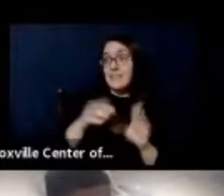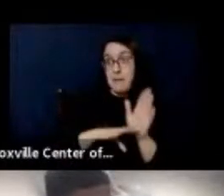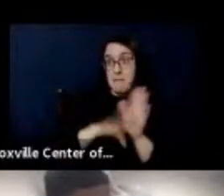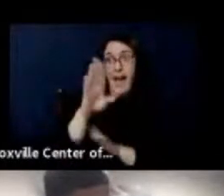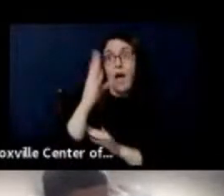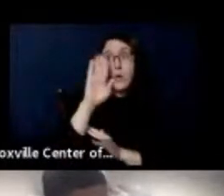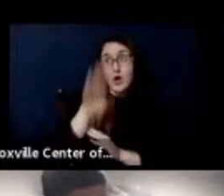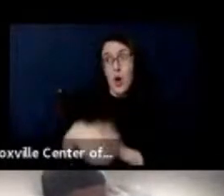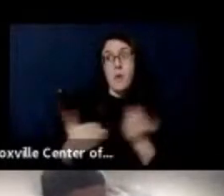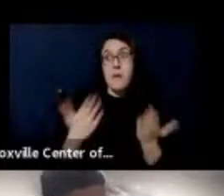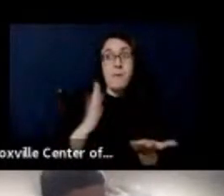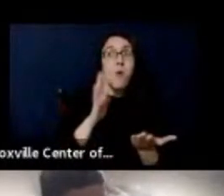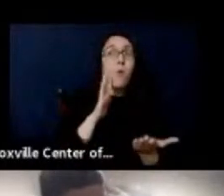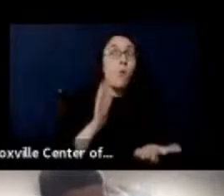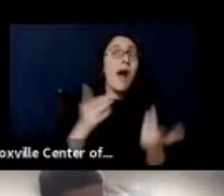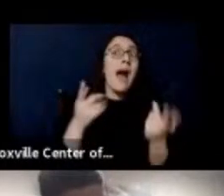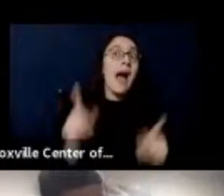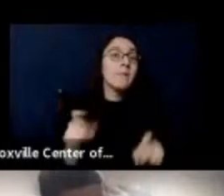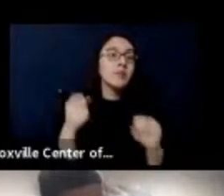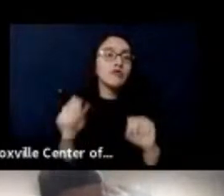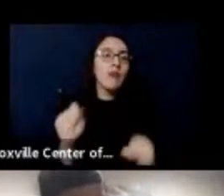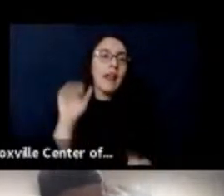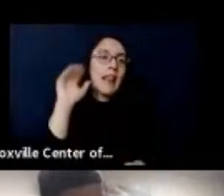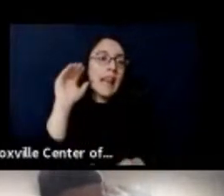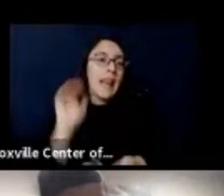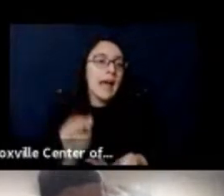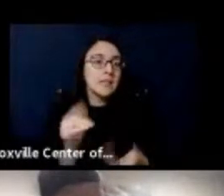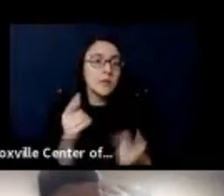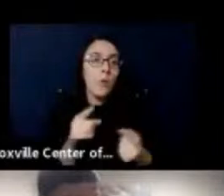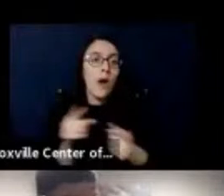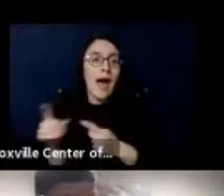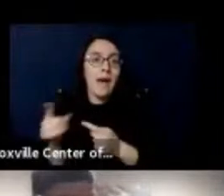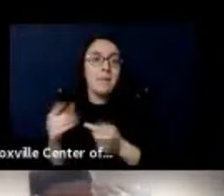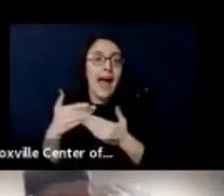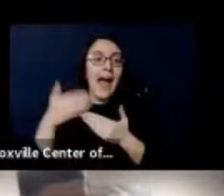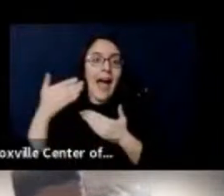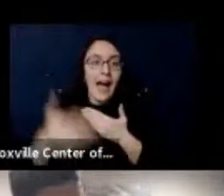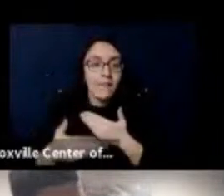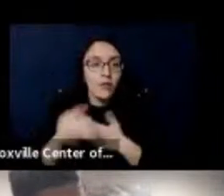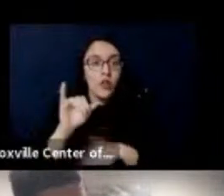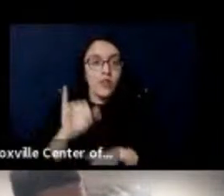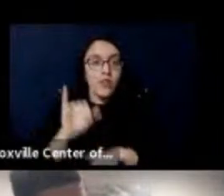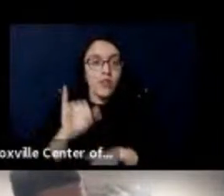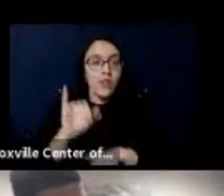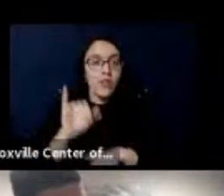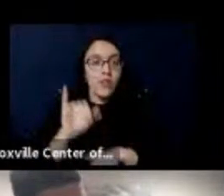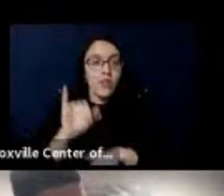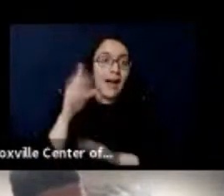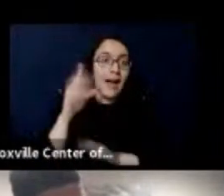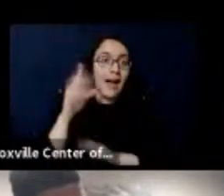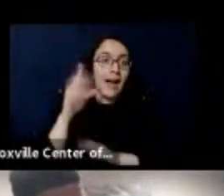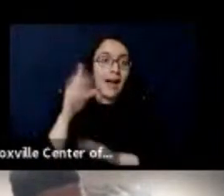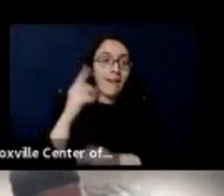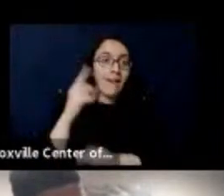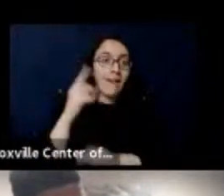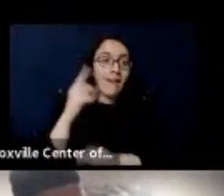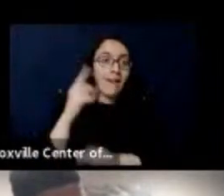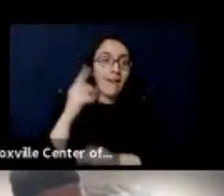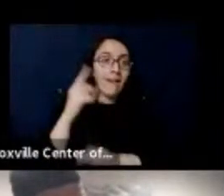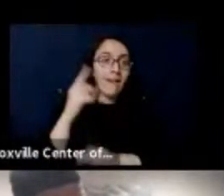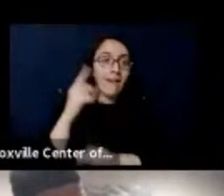the effect that happens after that Thanksgiving spike. Now, I understand that we're in a position right